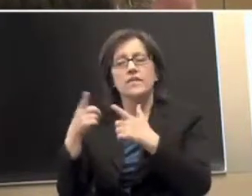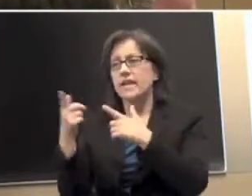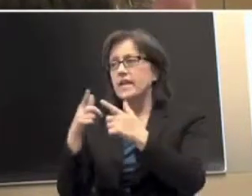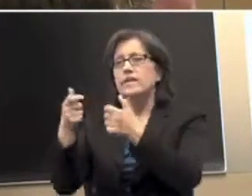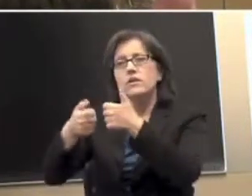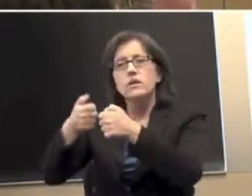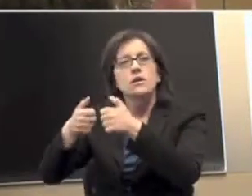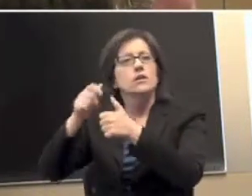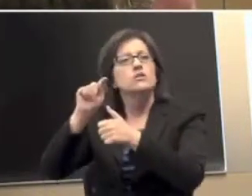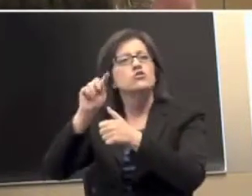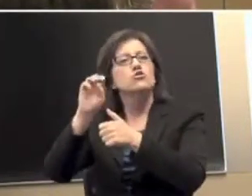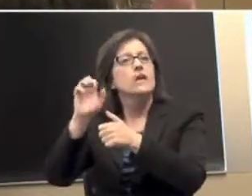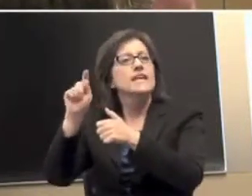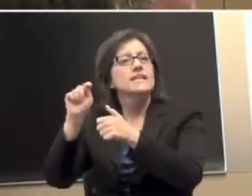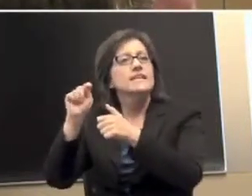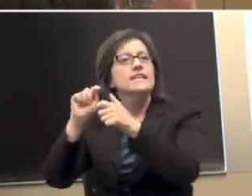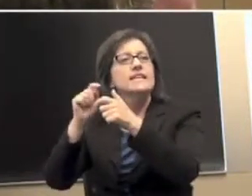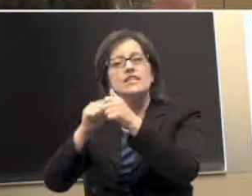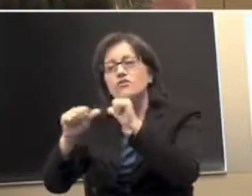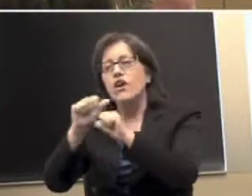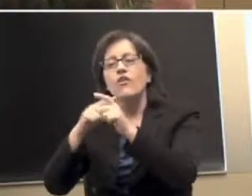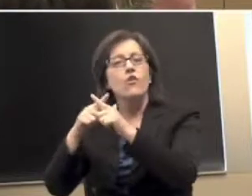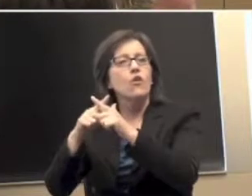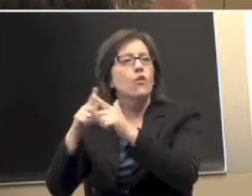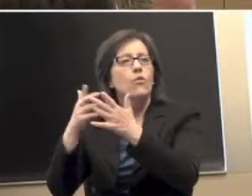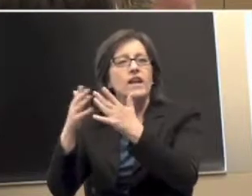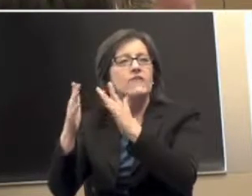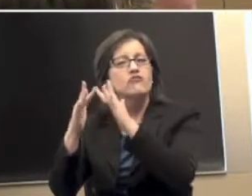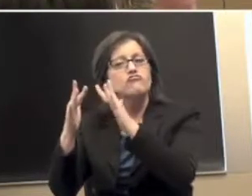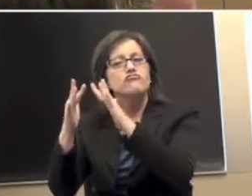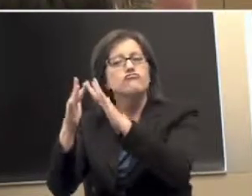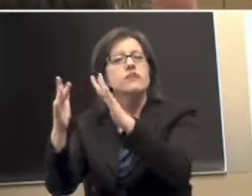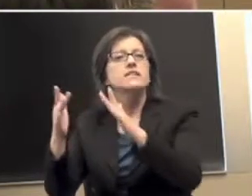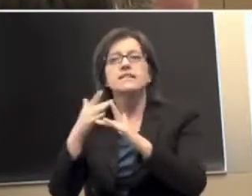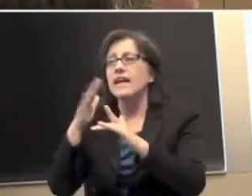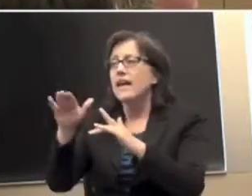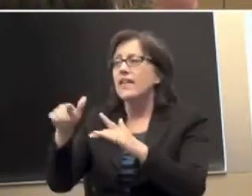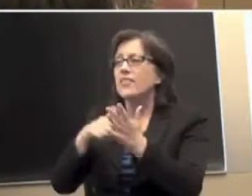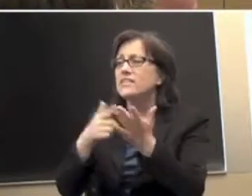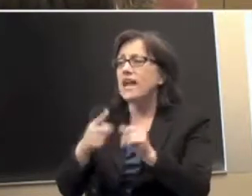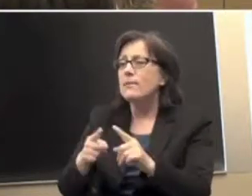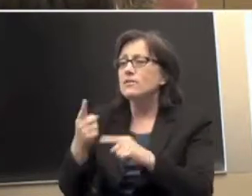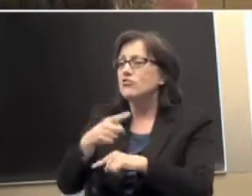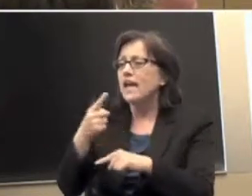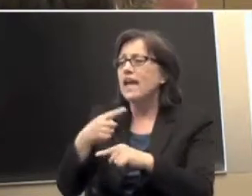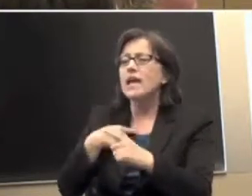other or kick and say, this is what happened today, what can I do about it? And then it's more of an instant